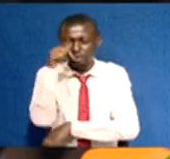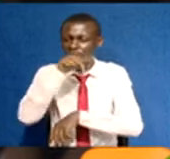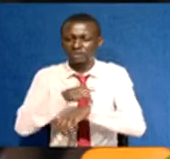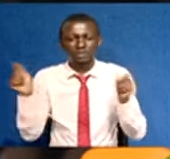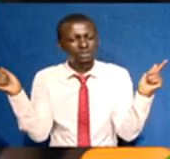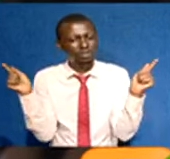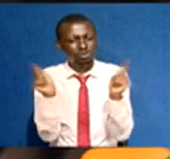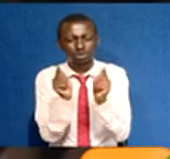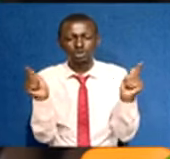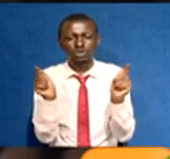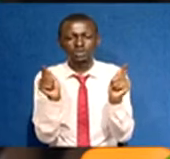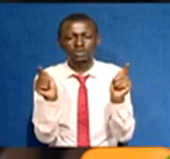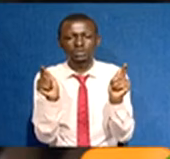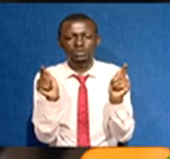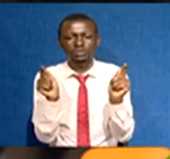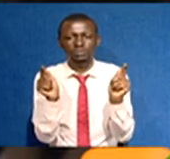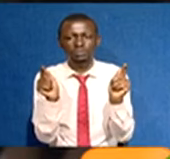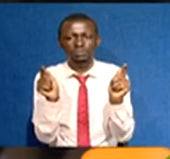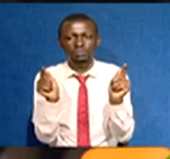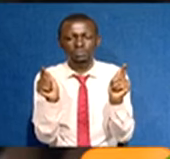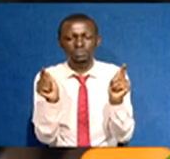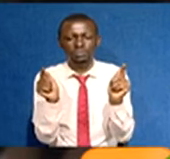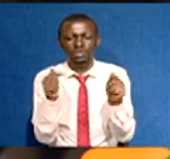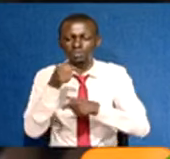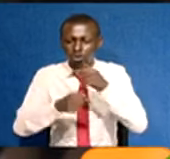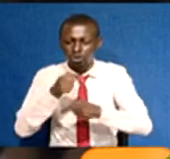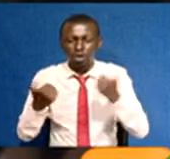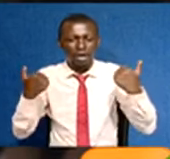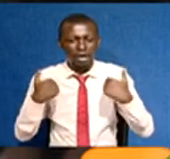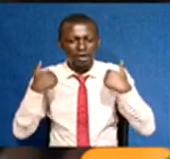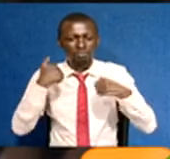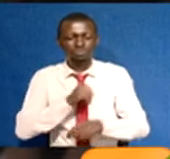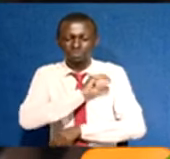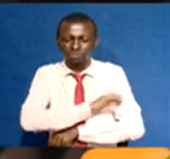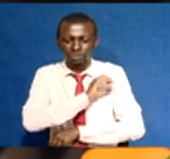in the larger story of resilience and hope